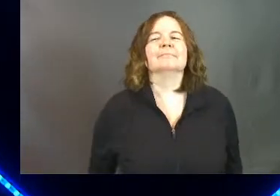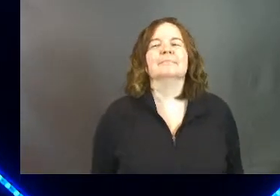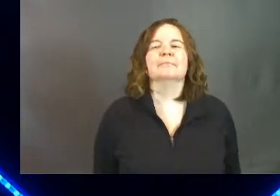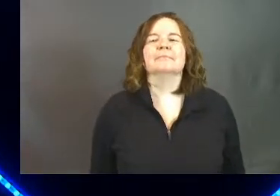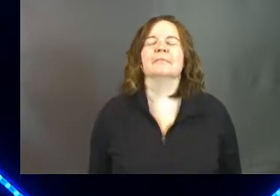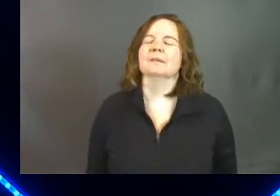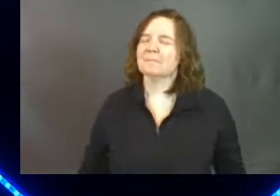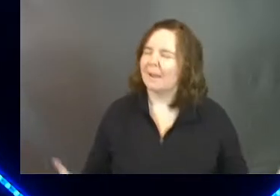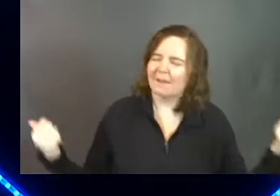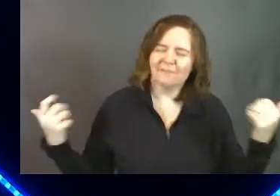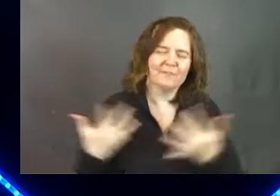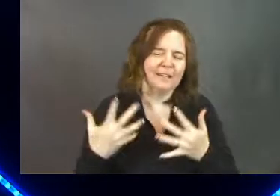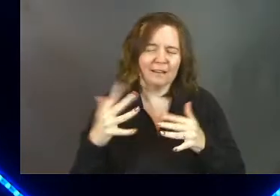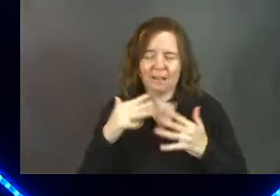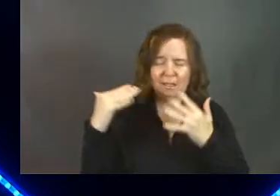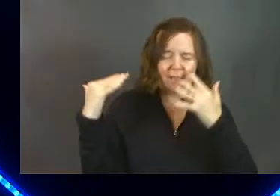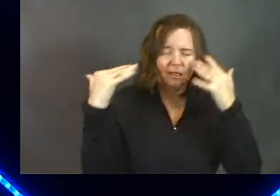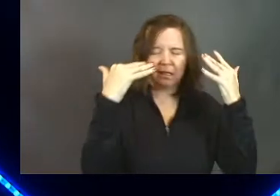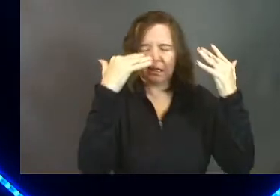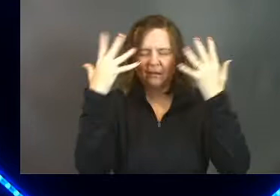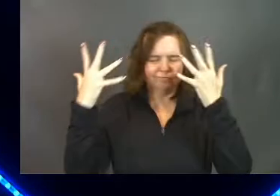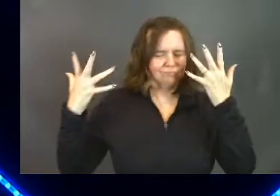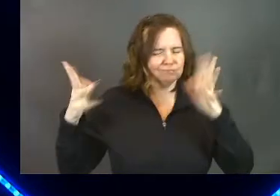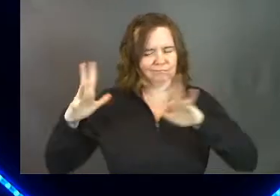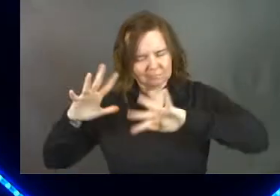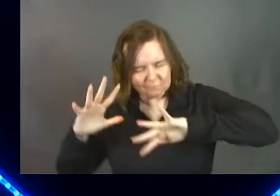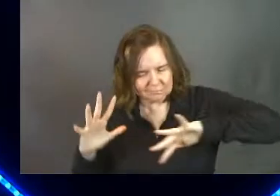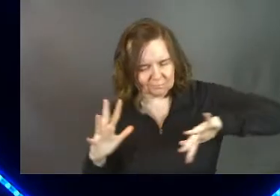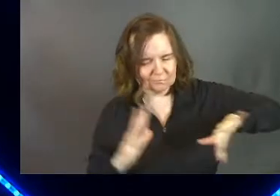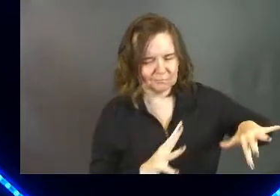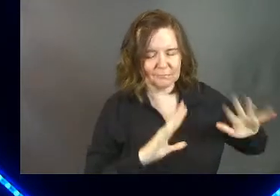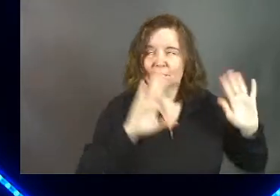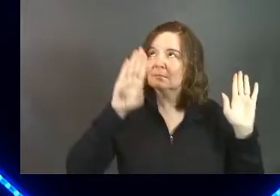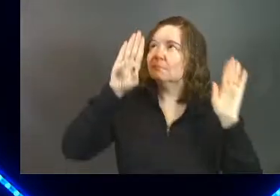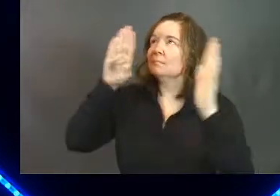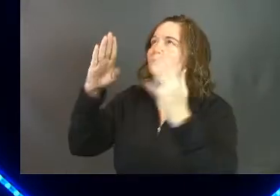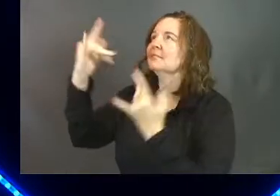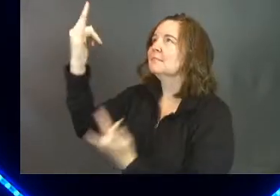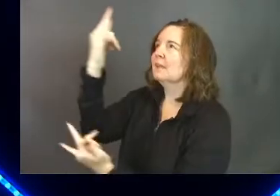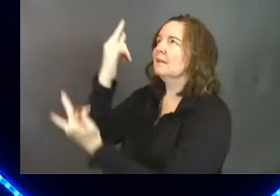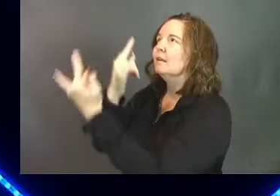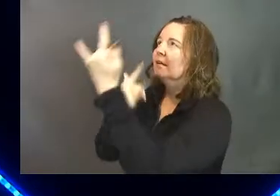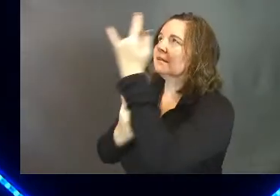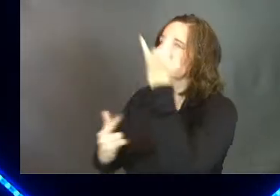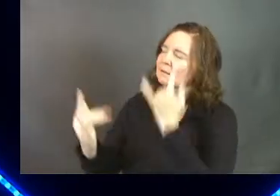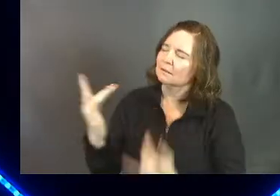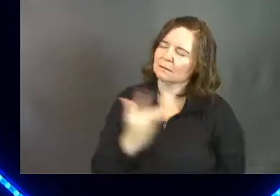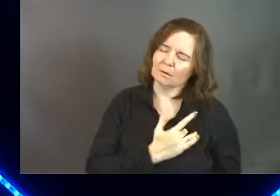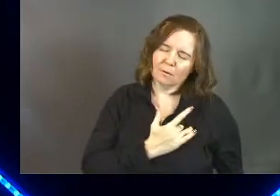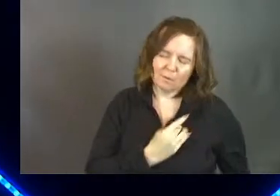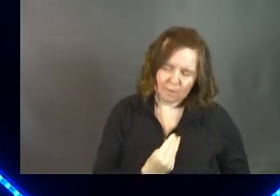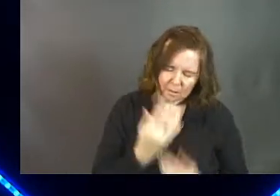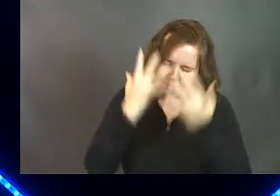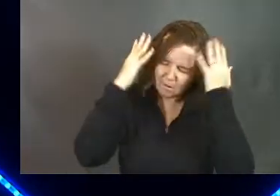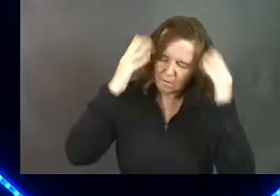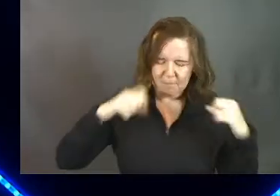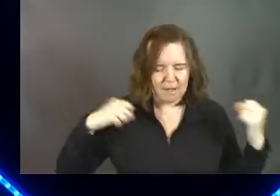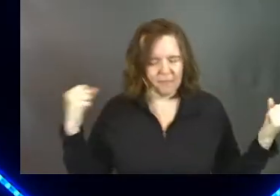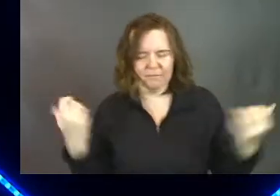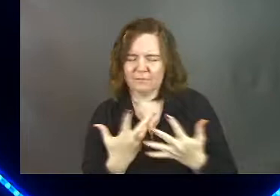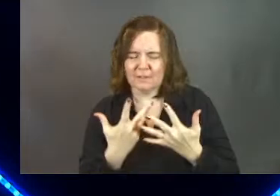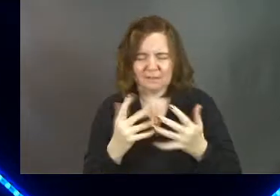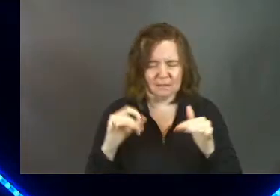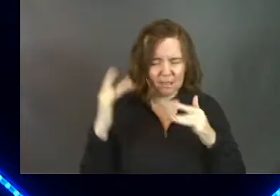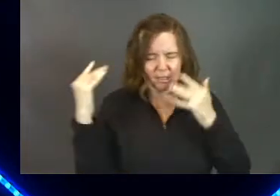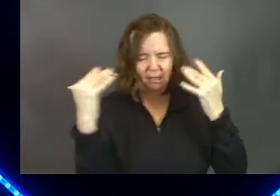shaken. Come on. 'Cause my fear doesn't stand a chance when I stand in your love. And